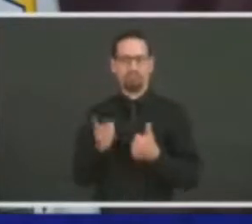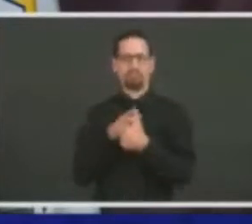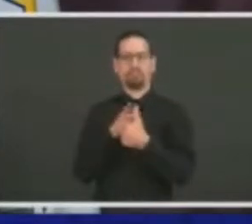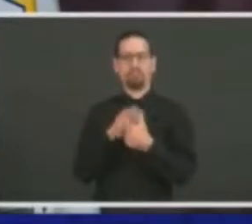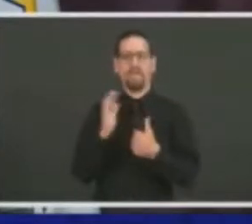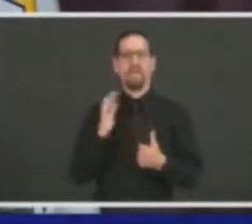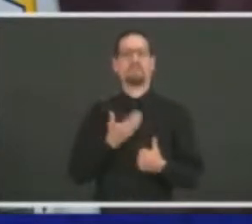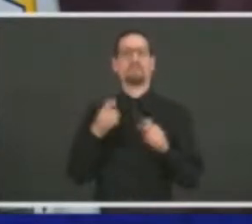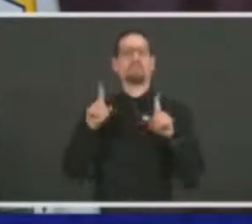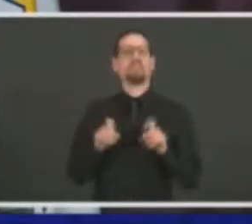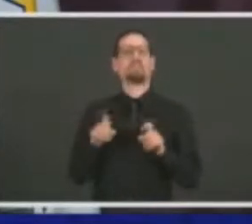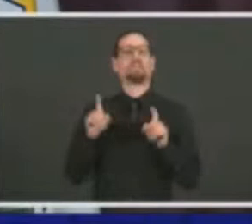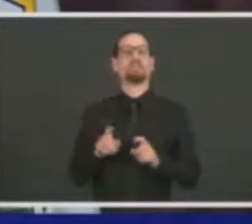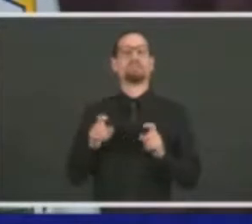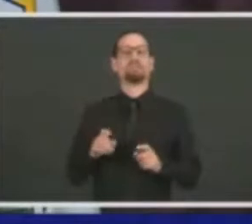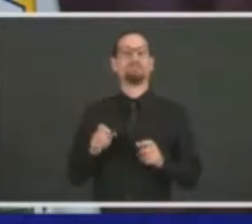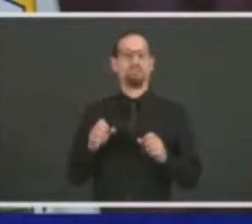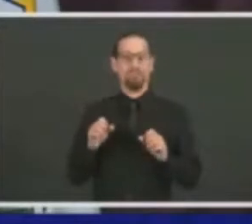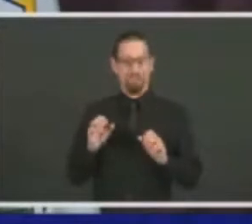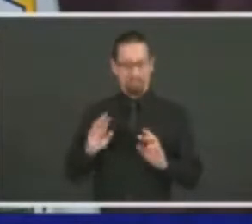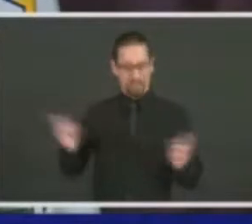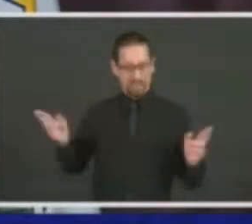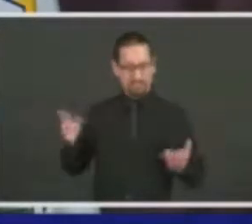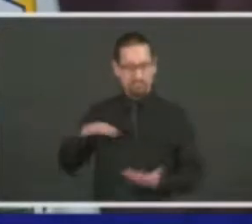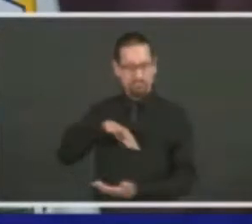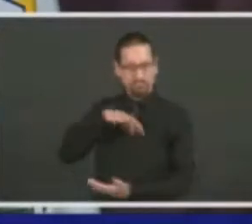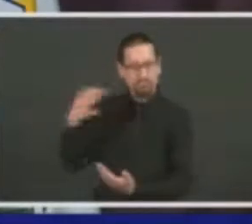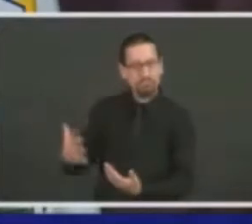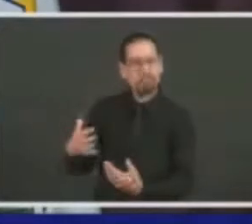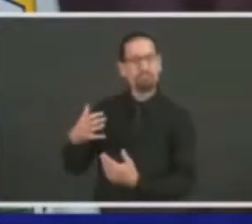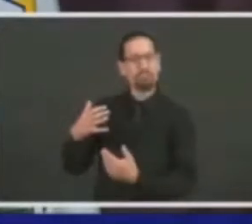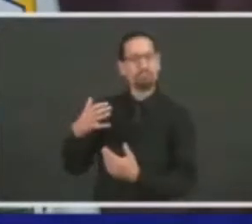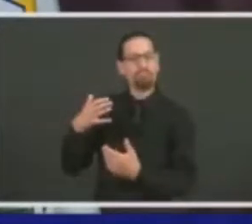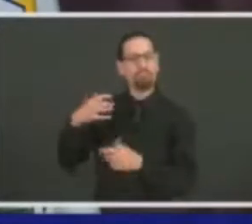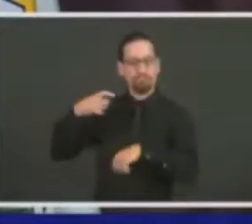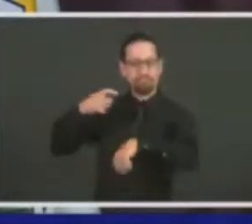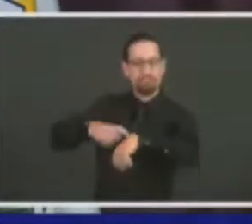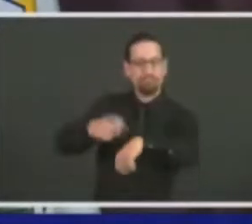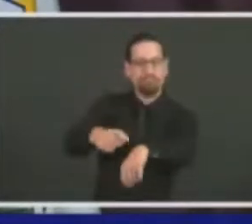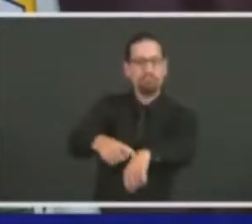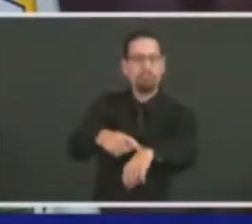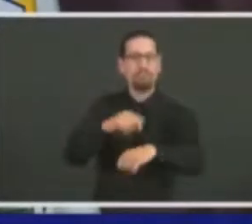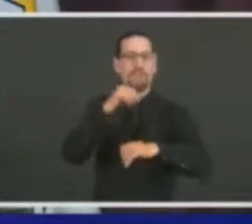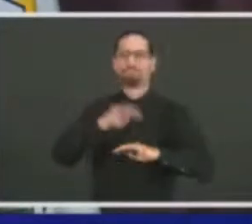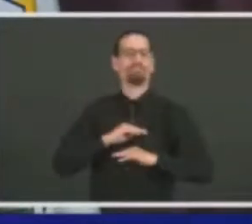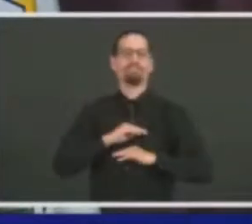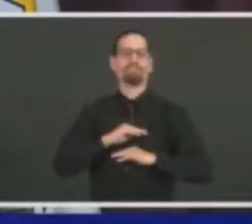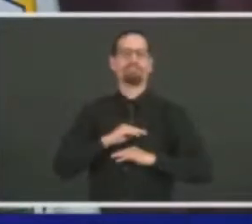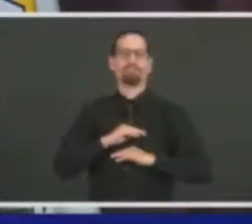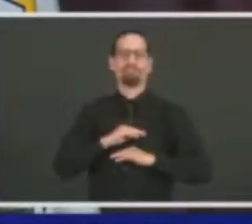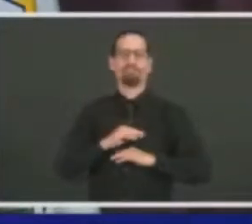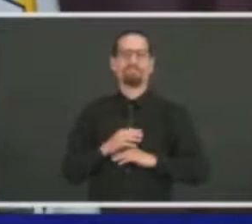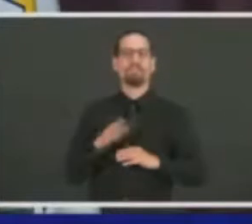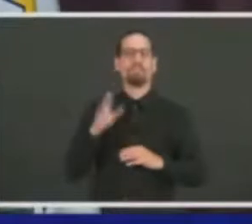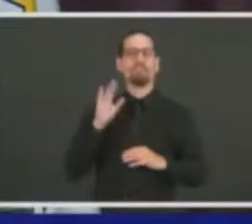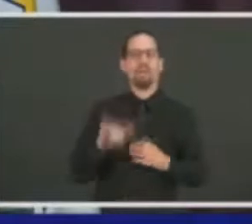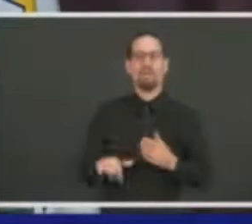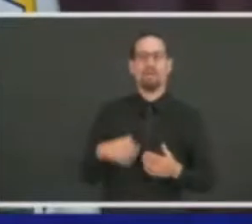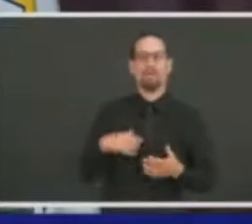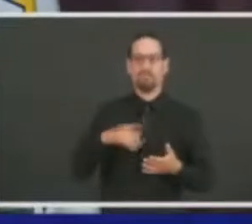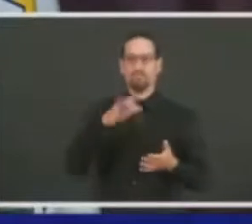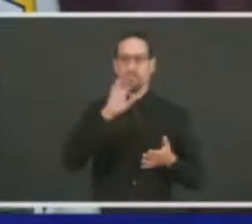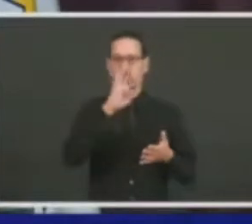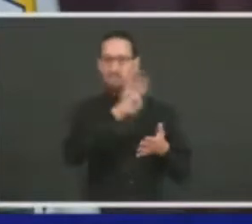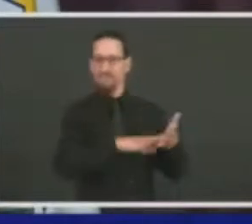capacity, our testing ability isn't quite there yet. So as I said, one of those metrics was we have to promise every school they can get